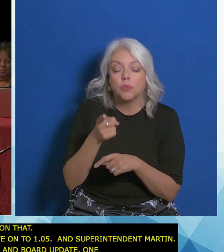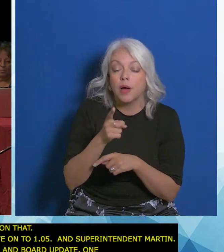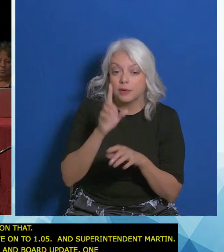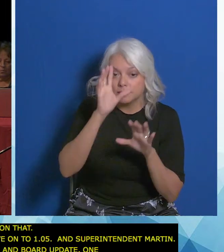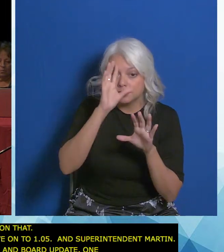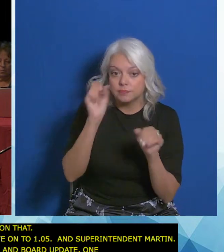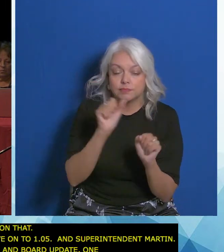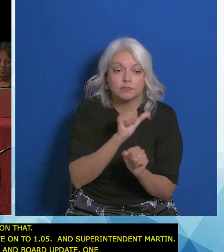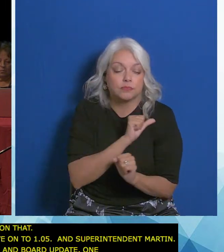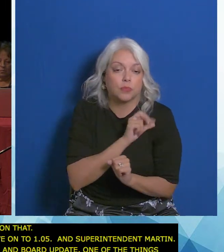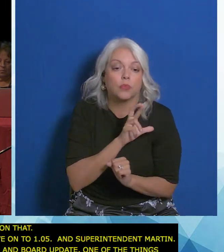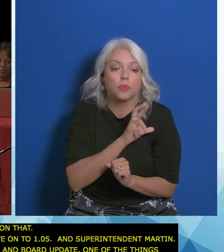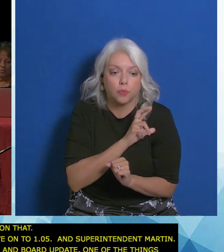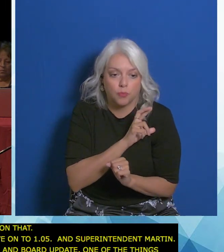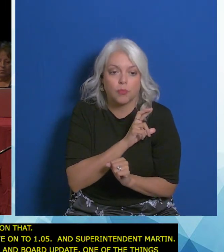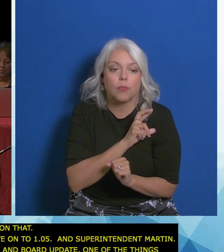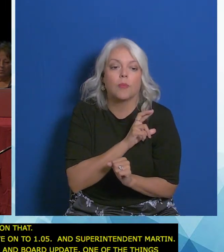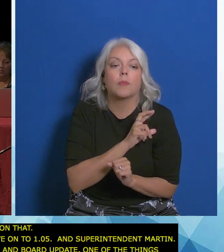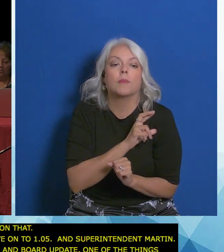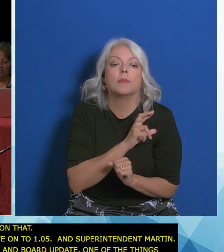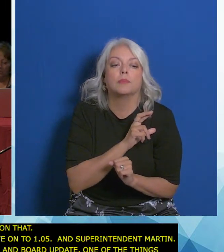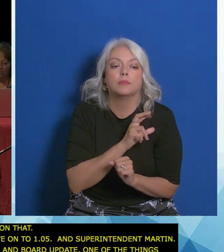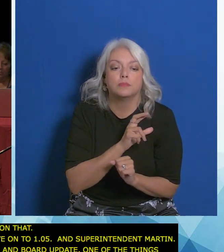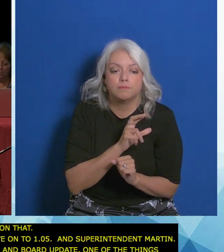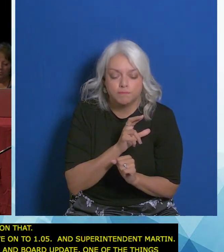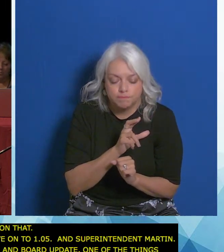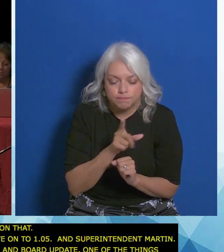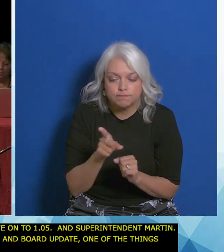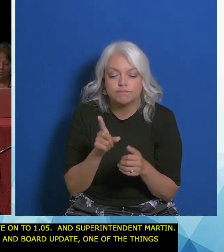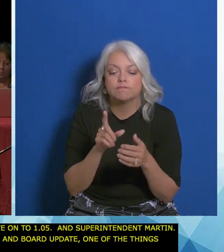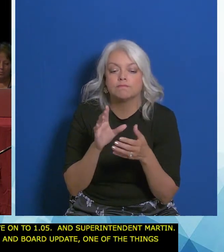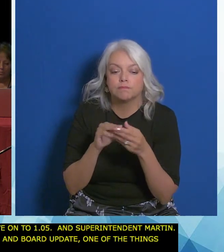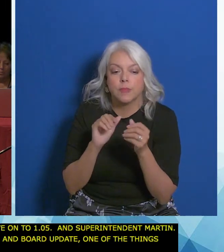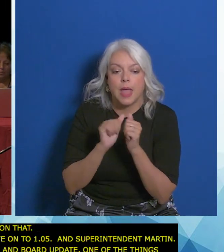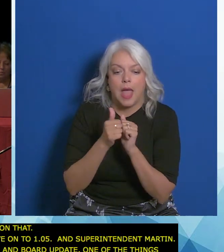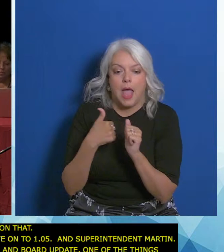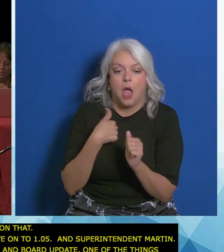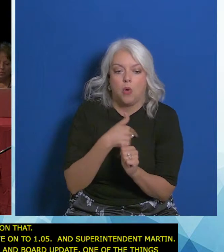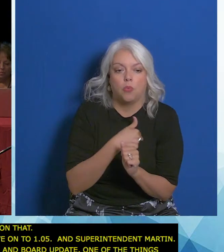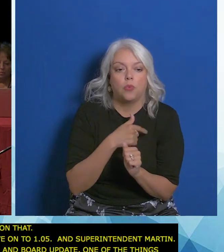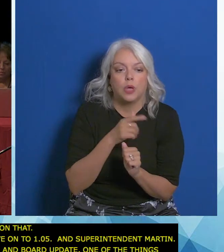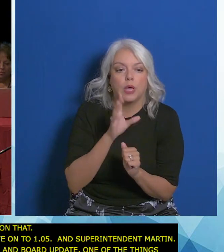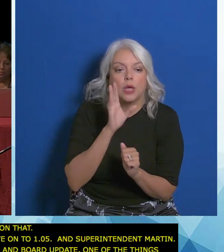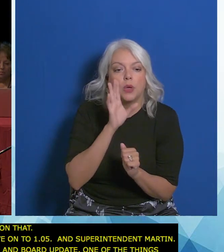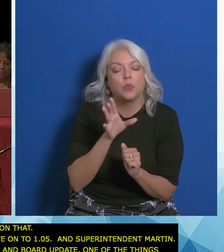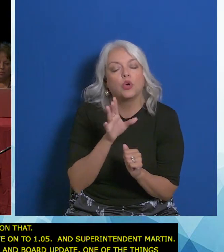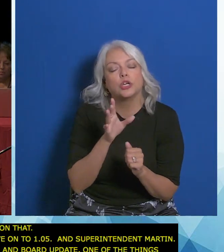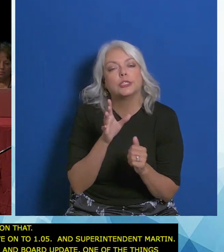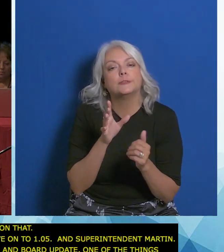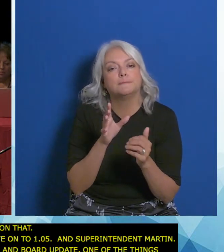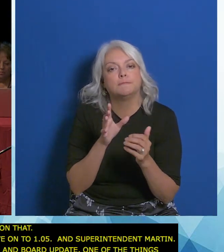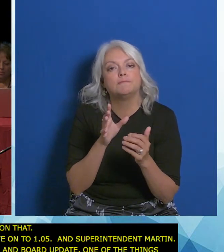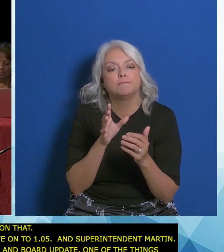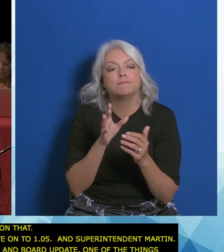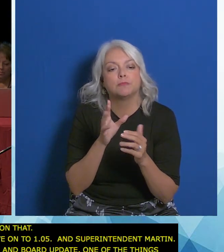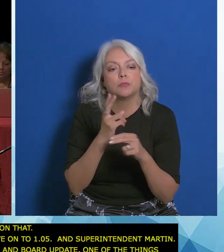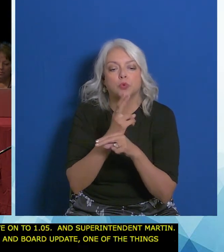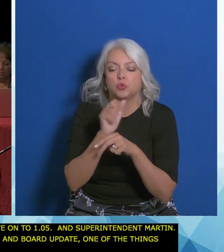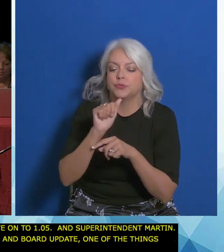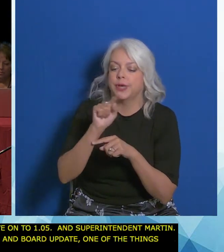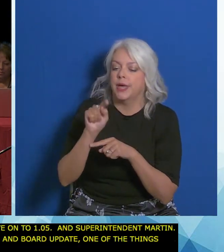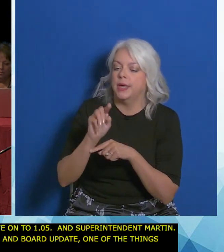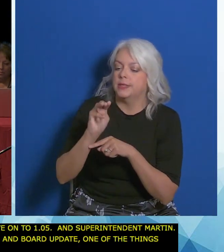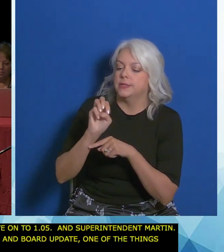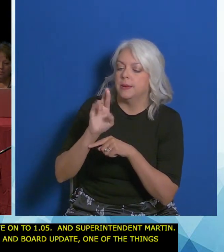Reichman threw out is how we would look at using this AZ merit